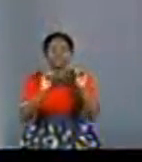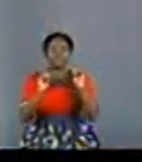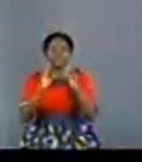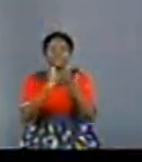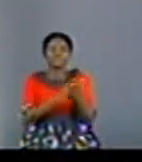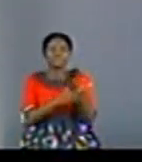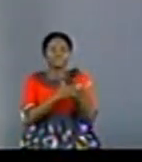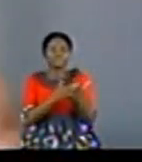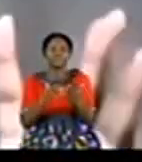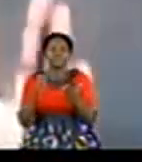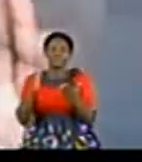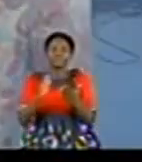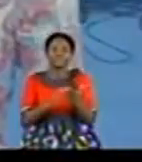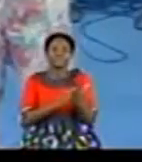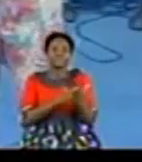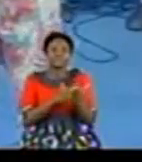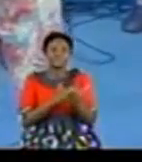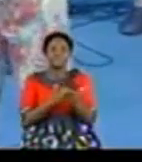Hallelujah